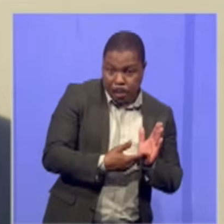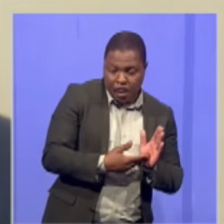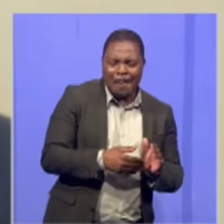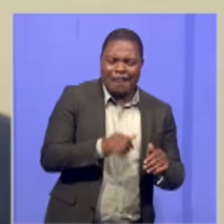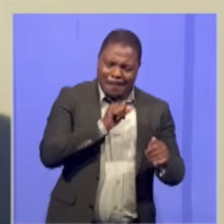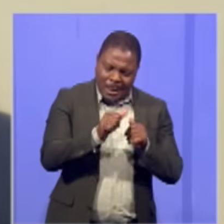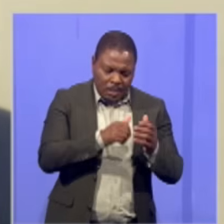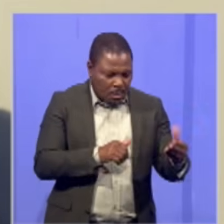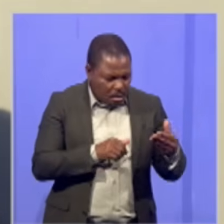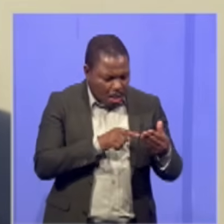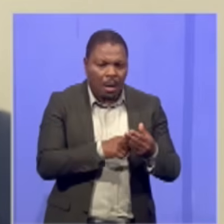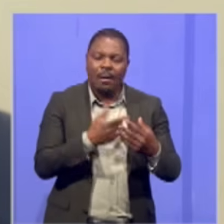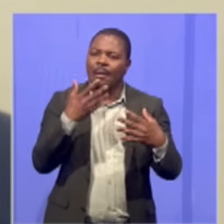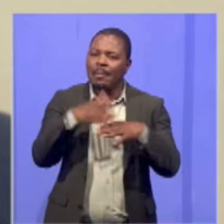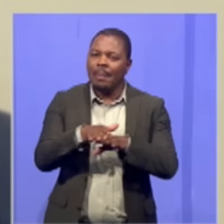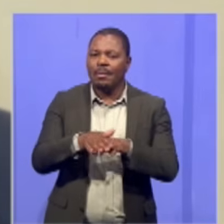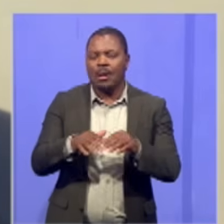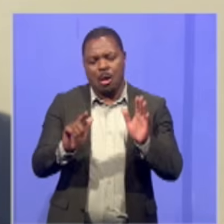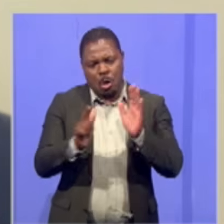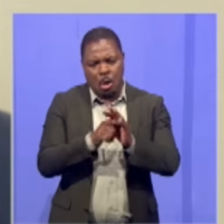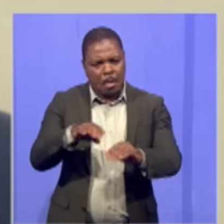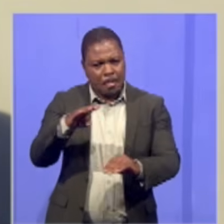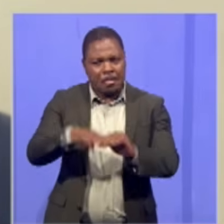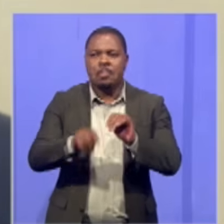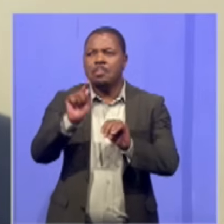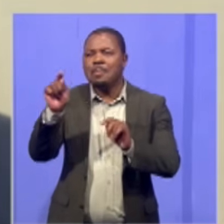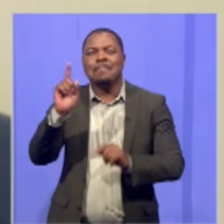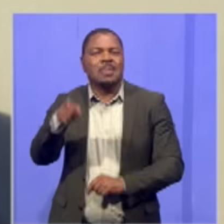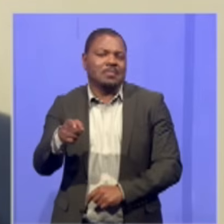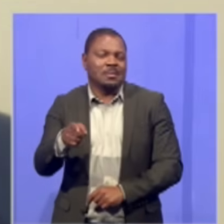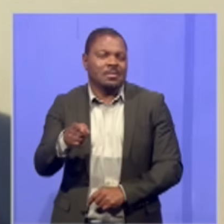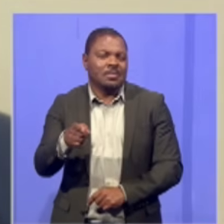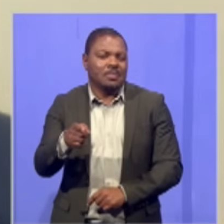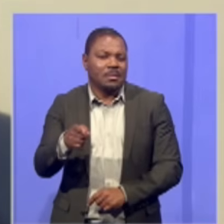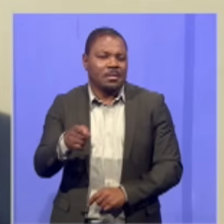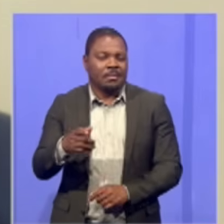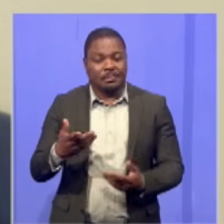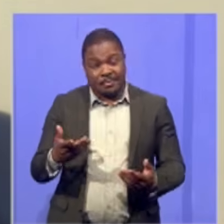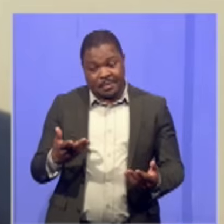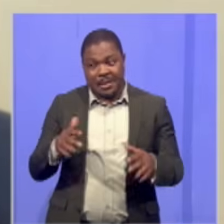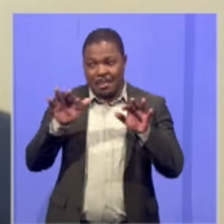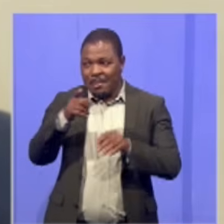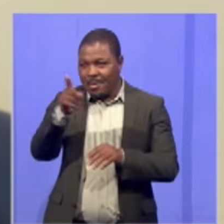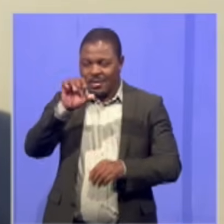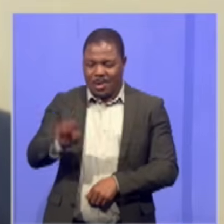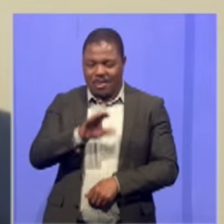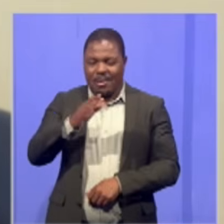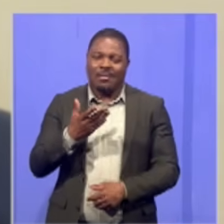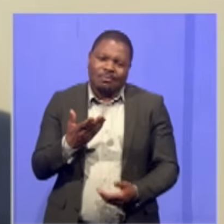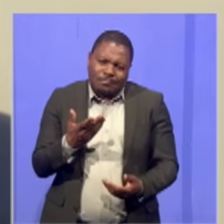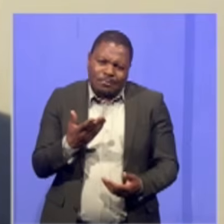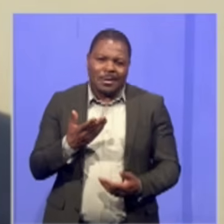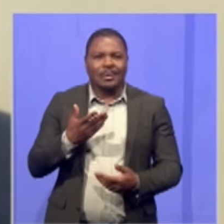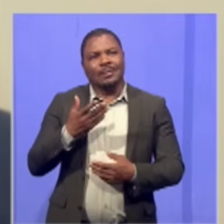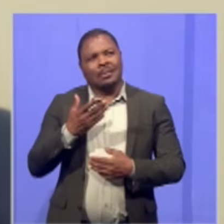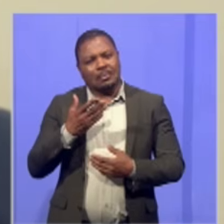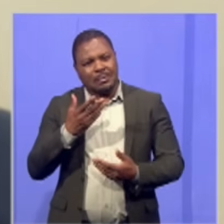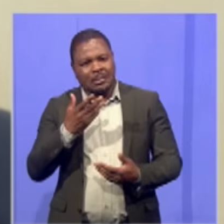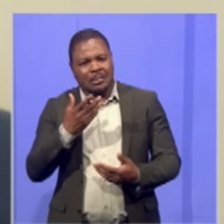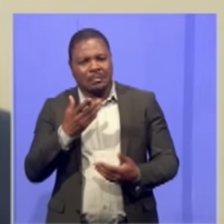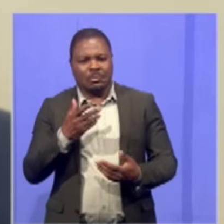nkuwe mehato ya semolao ke mo e leng hore baahi ba Afrika Borwa ba tla ba le